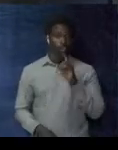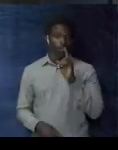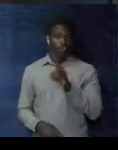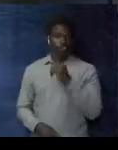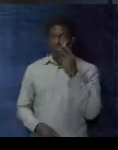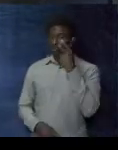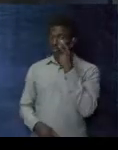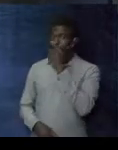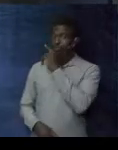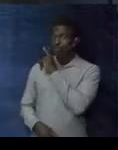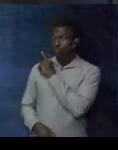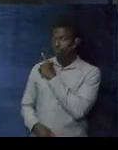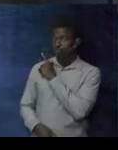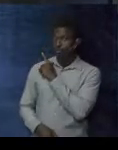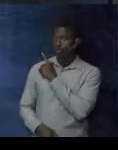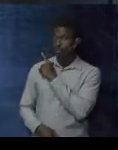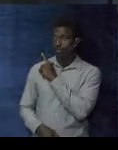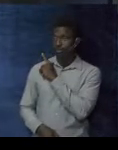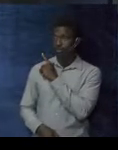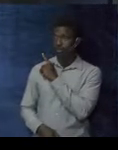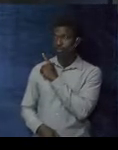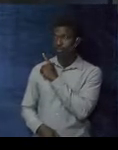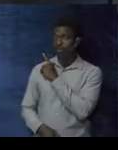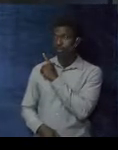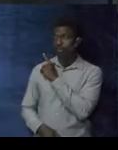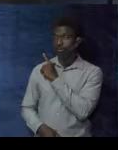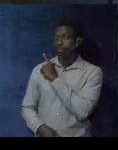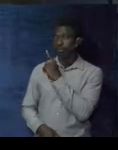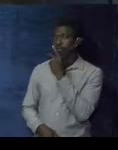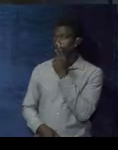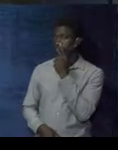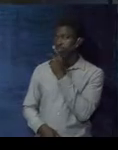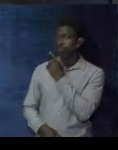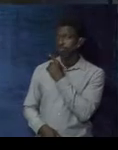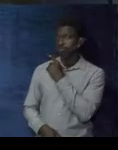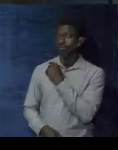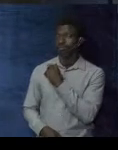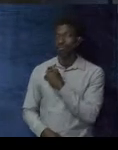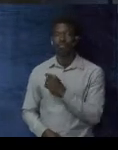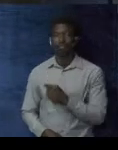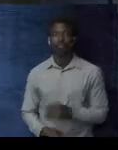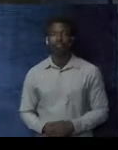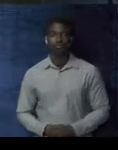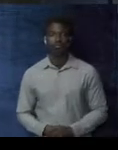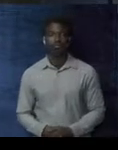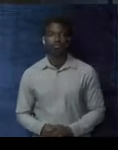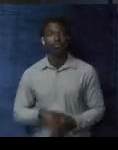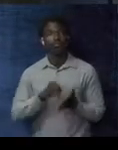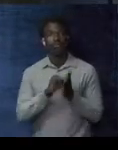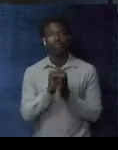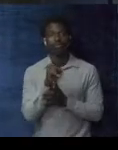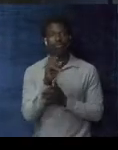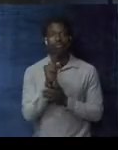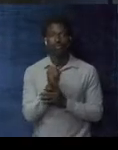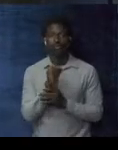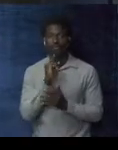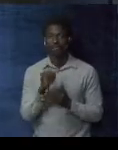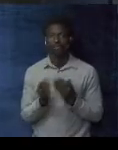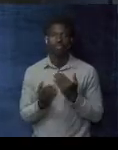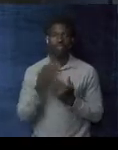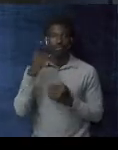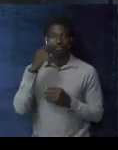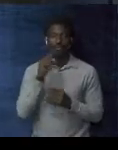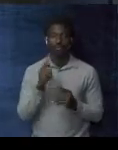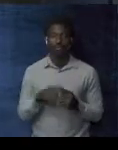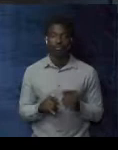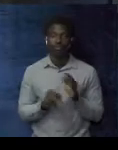1. Here is 2. Here is 3. Here is 4. Here is 5. Here is 6. Those ones